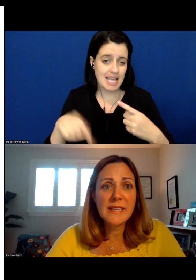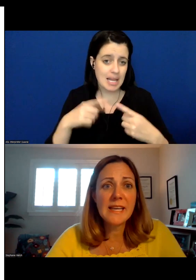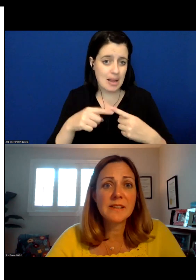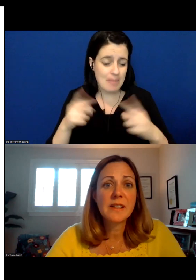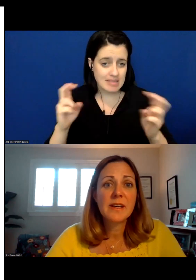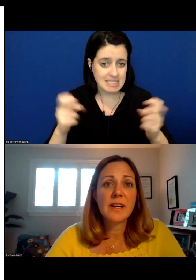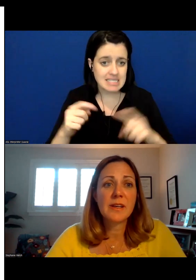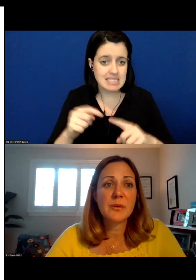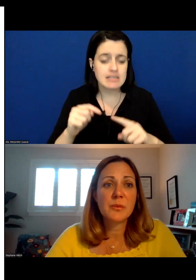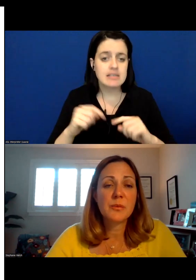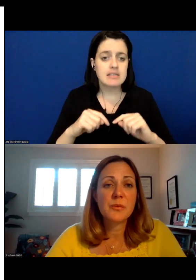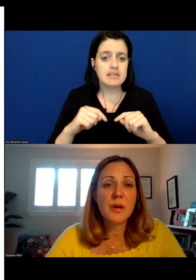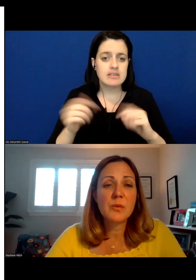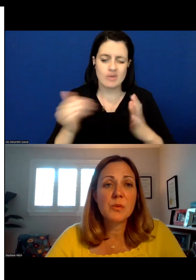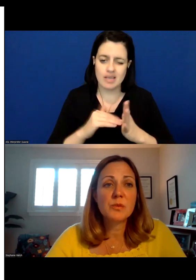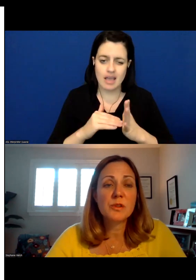Again,